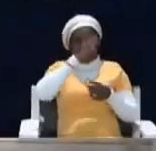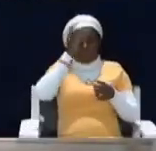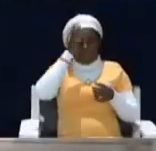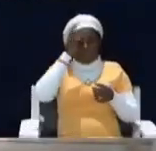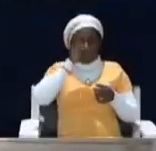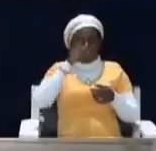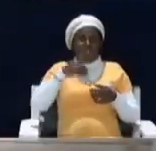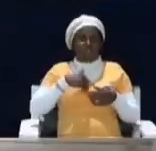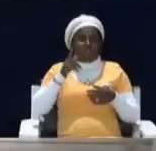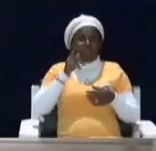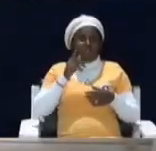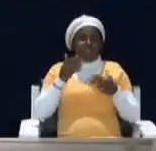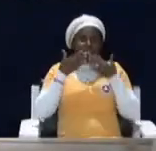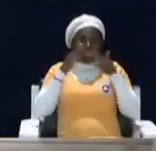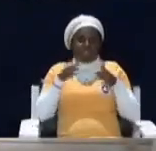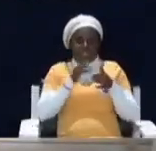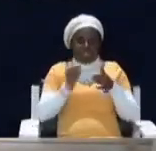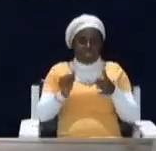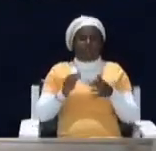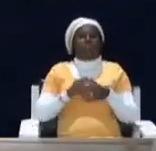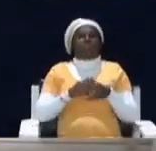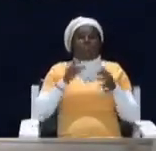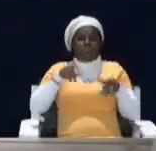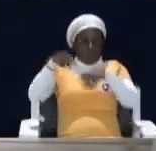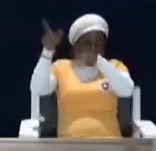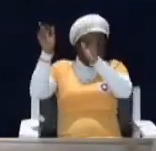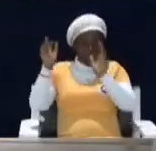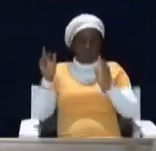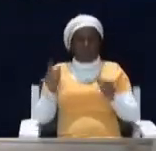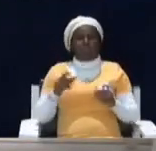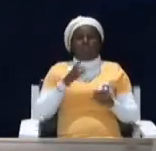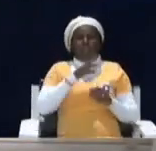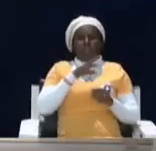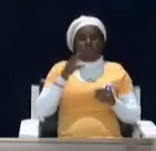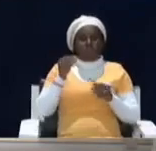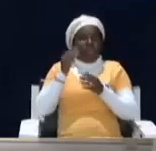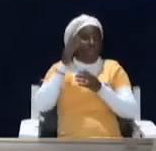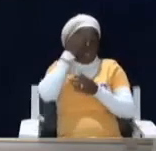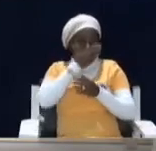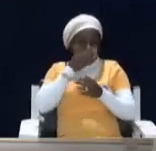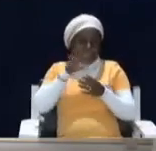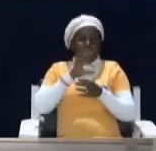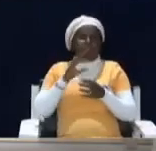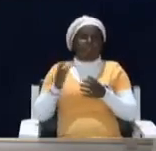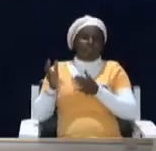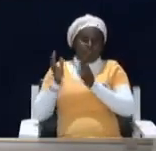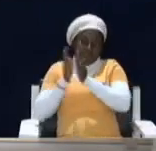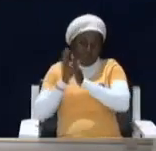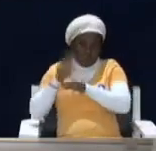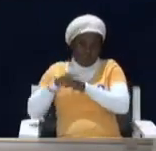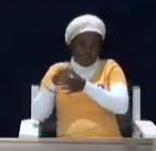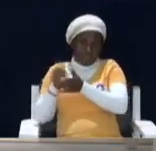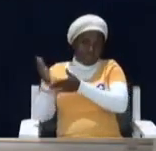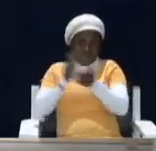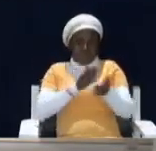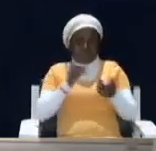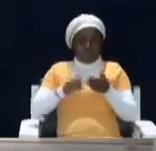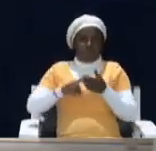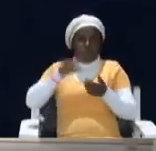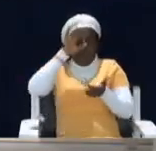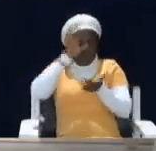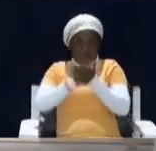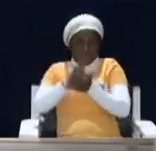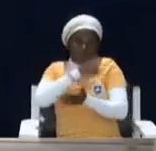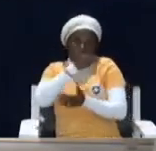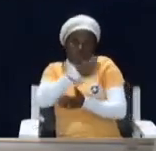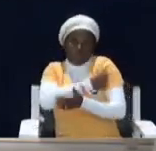there. I went there, I took the handkerchief and oil there. Daddy prayed on it, and I took it back to Lasuth, where my husband was lying down. And I placed the handkerchief